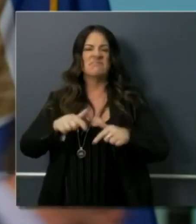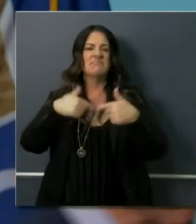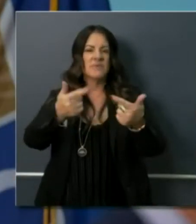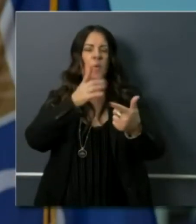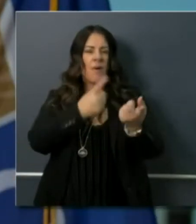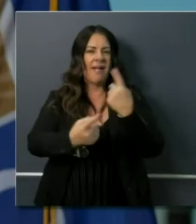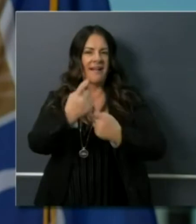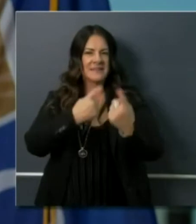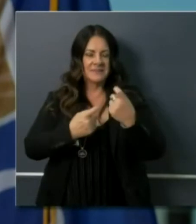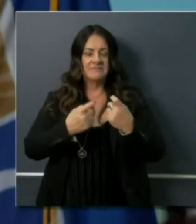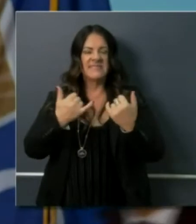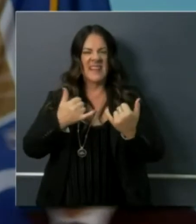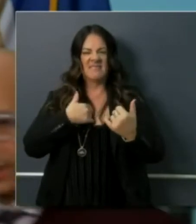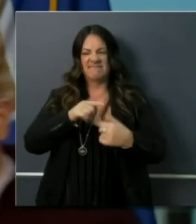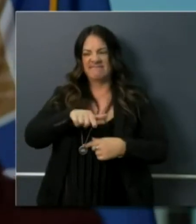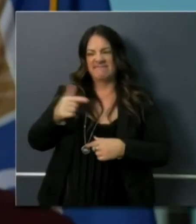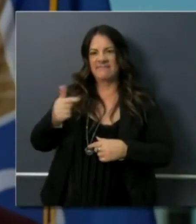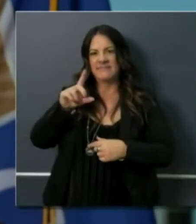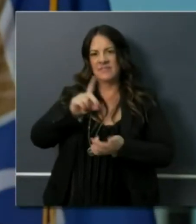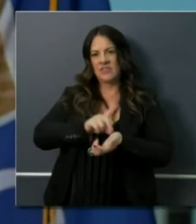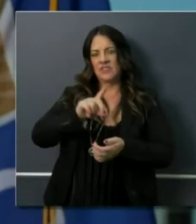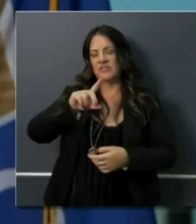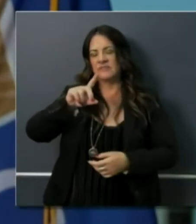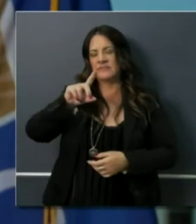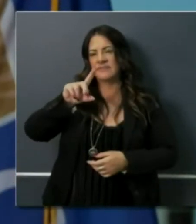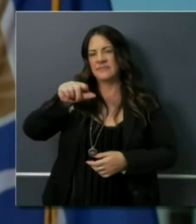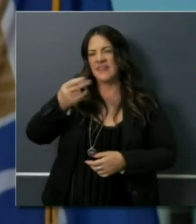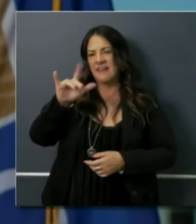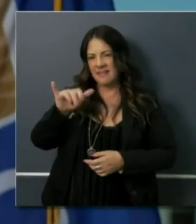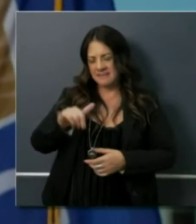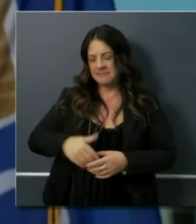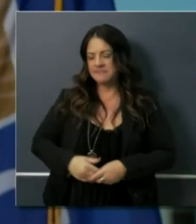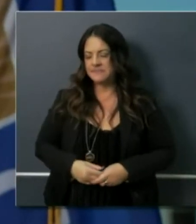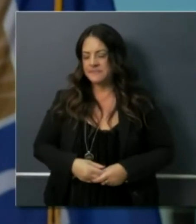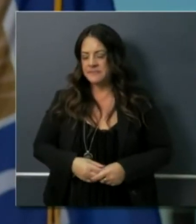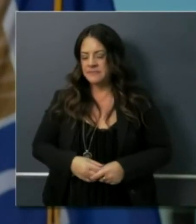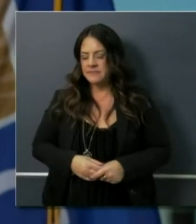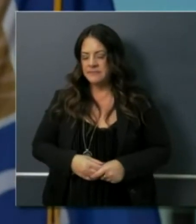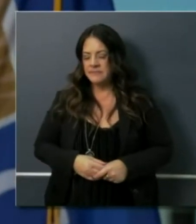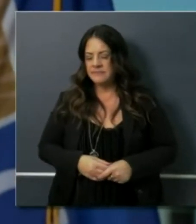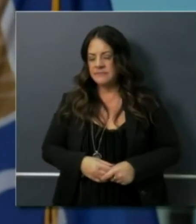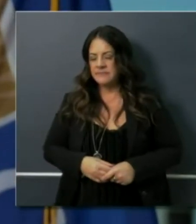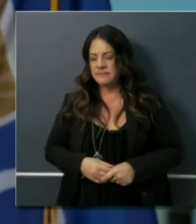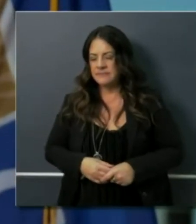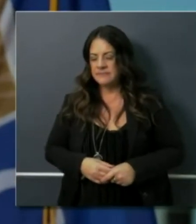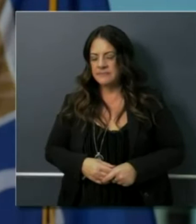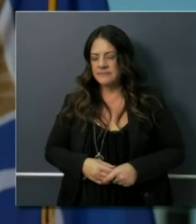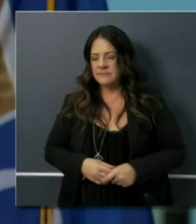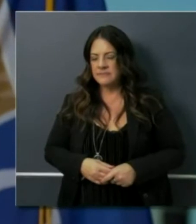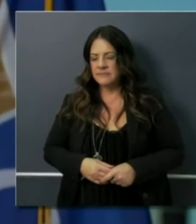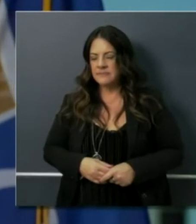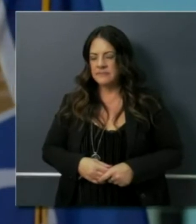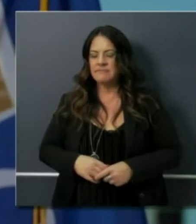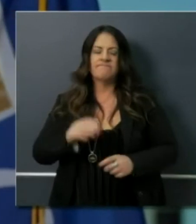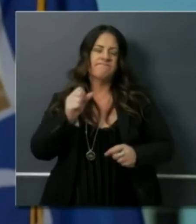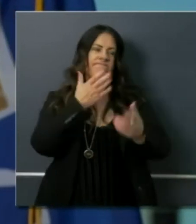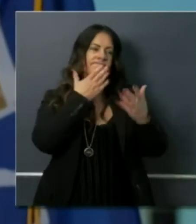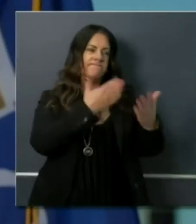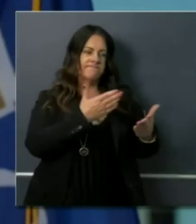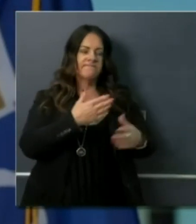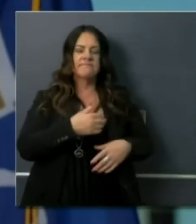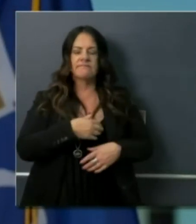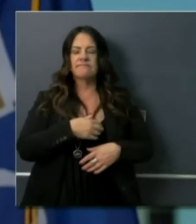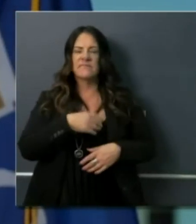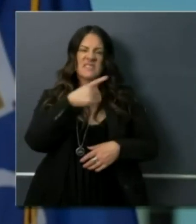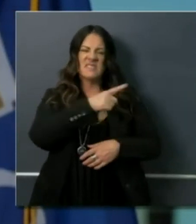Dr. Galley. Thank you, Governor, and the Governor did a tremendous job highlighting many of the efforts that we've